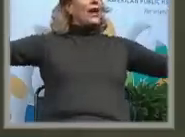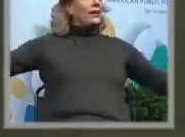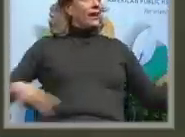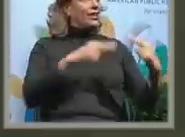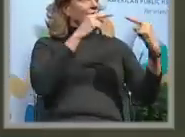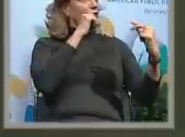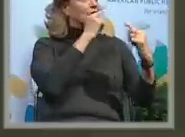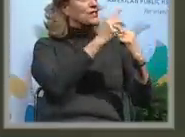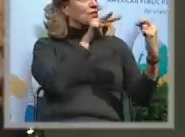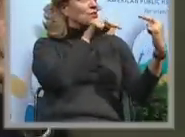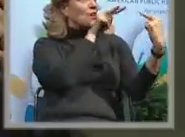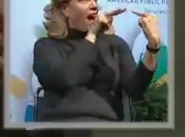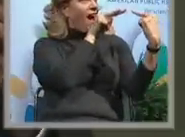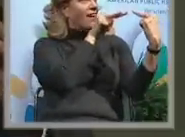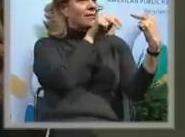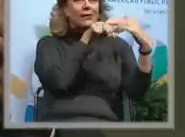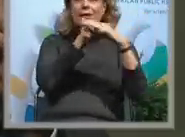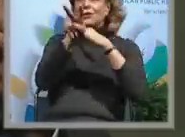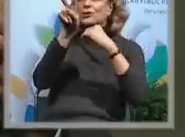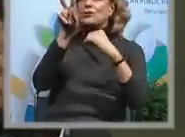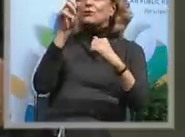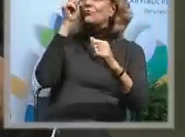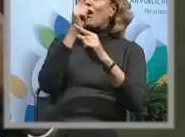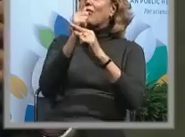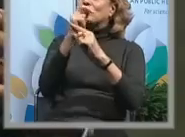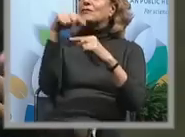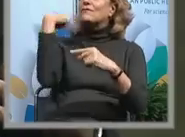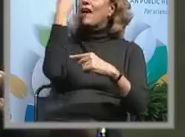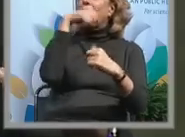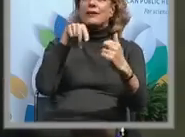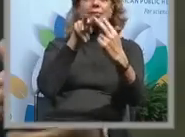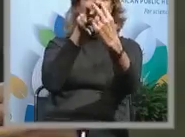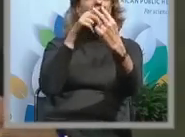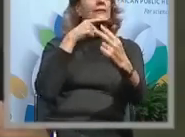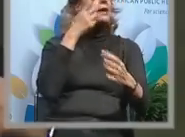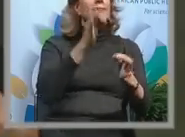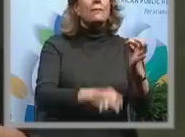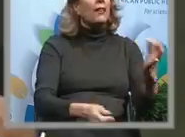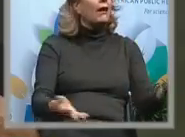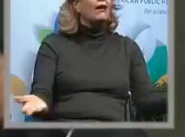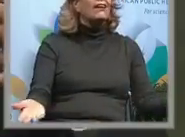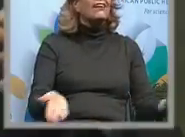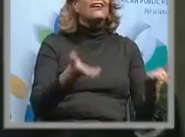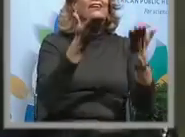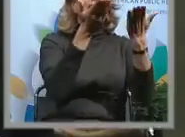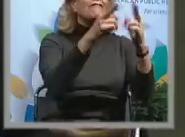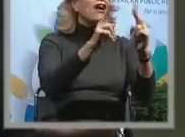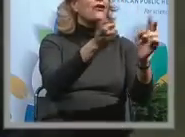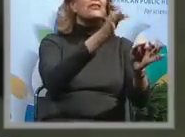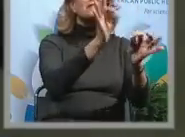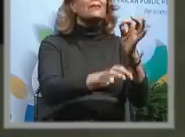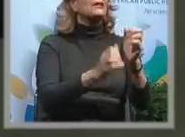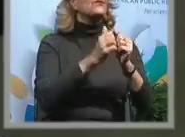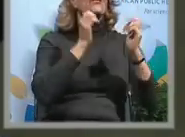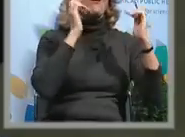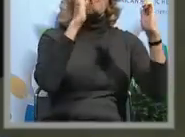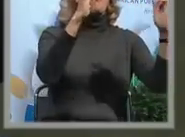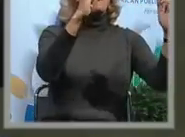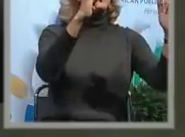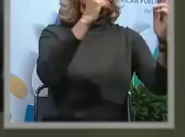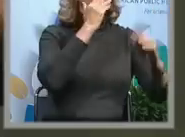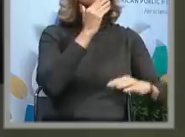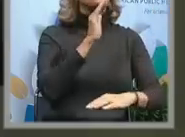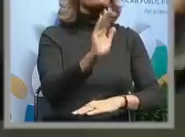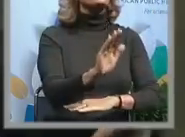eyes and into your brother's face and say simply, very simply with hope,